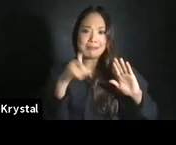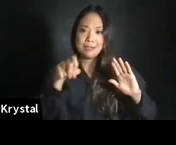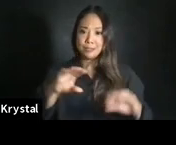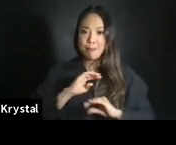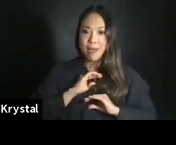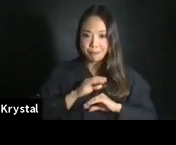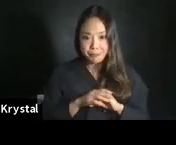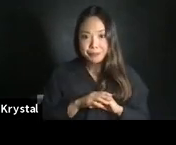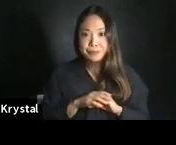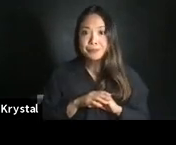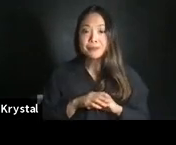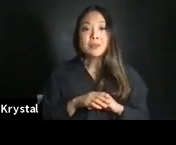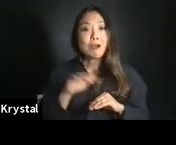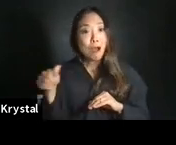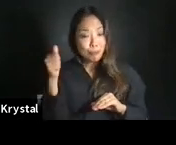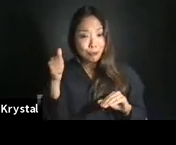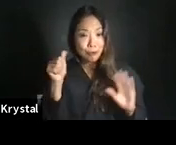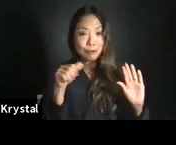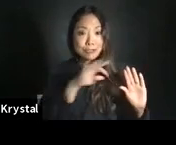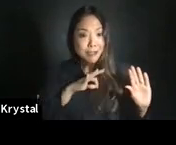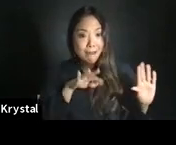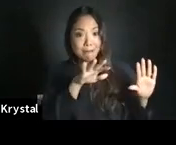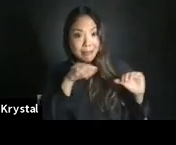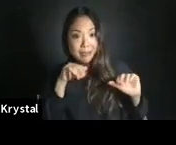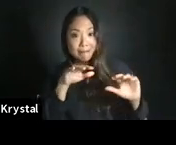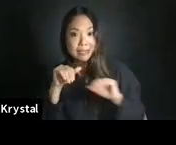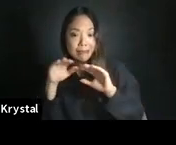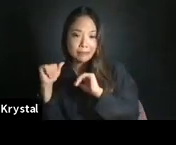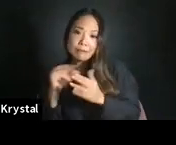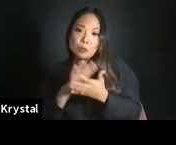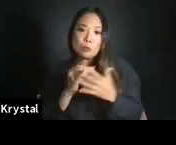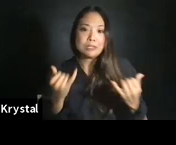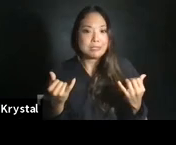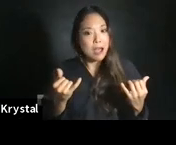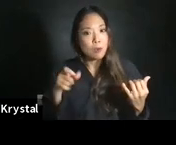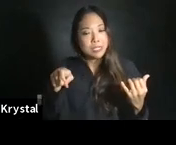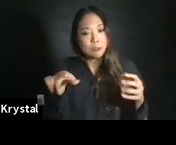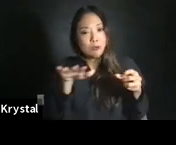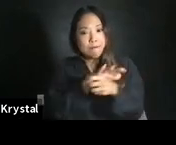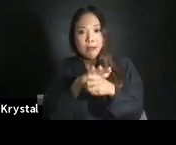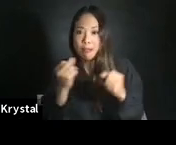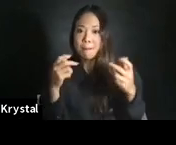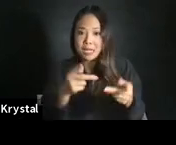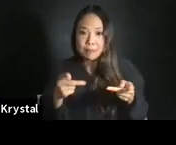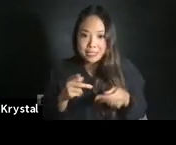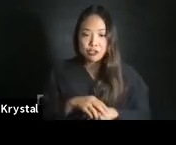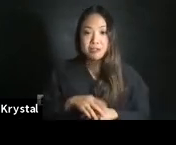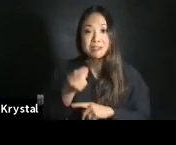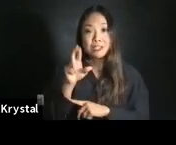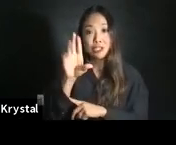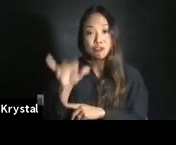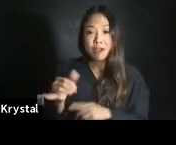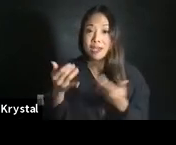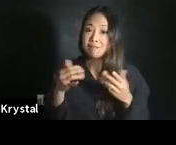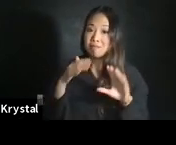leaves and other leaves the school is looking to fill several positions dr way has called and emailed 55 candidates from the